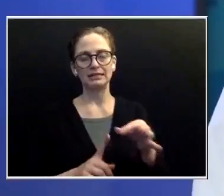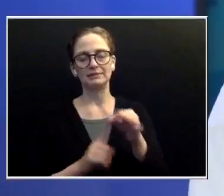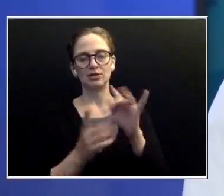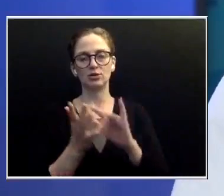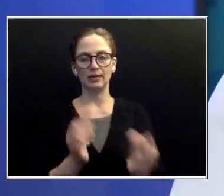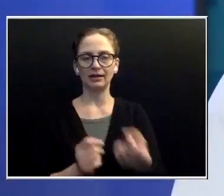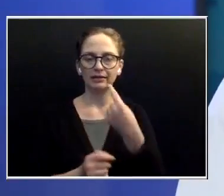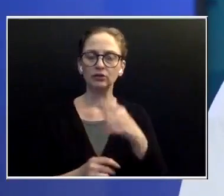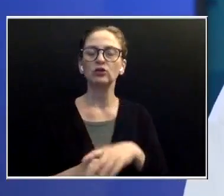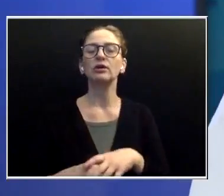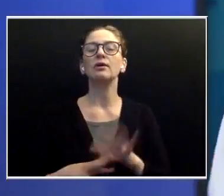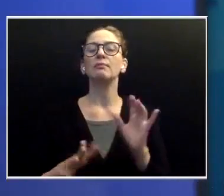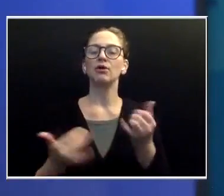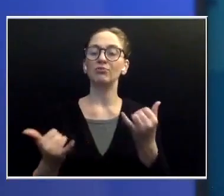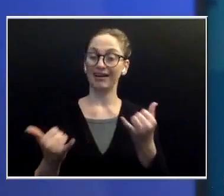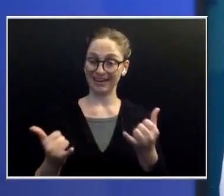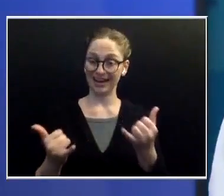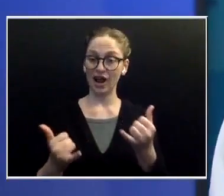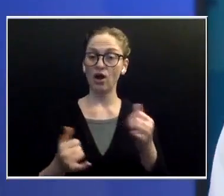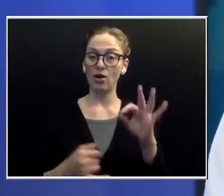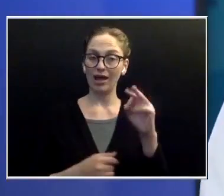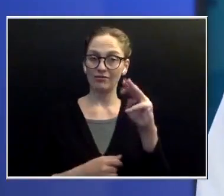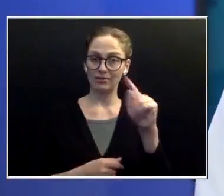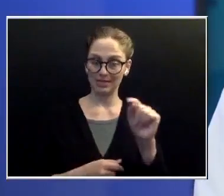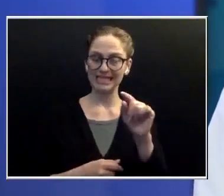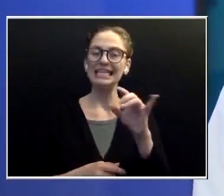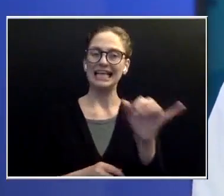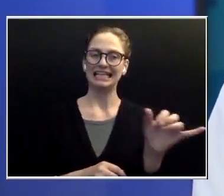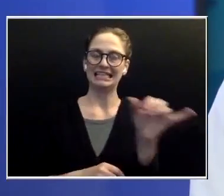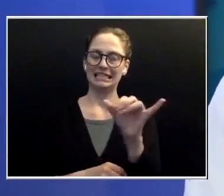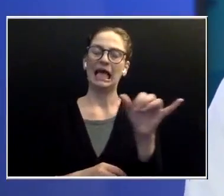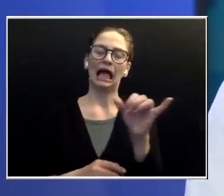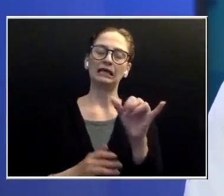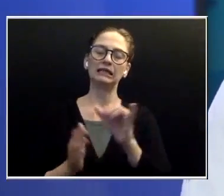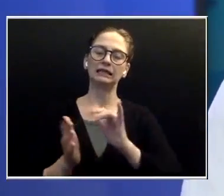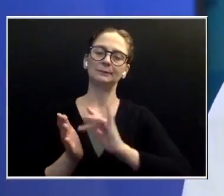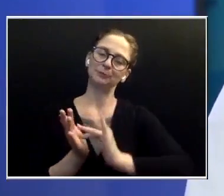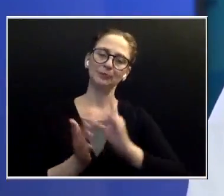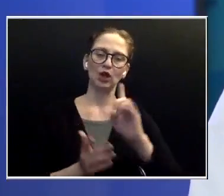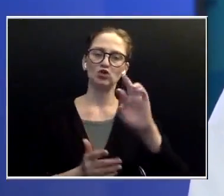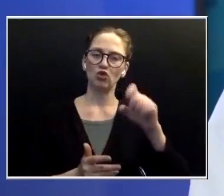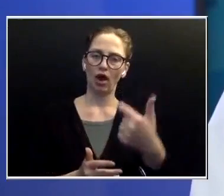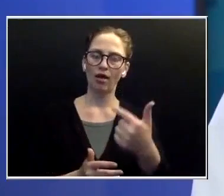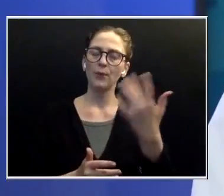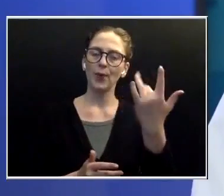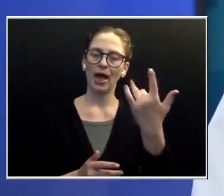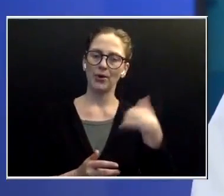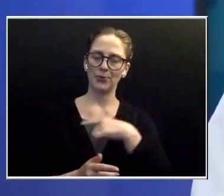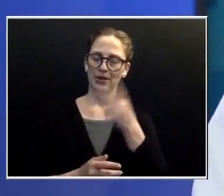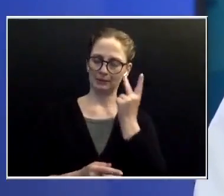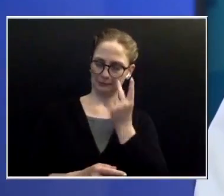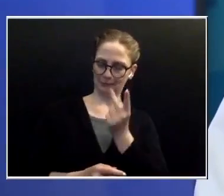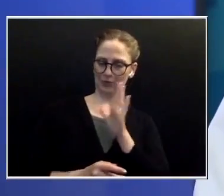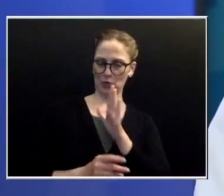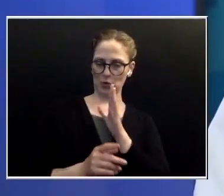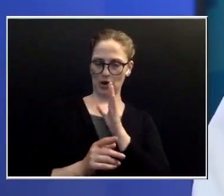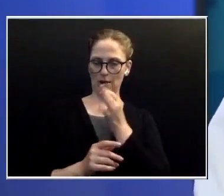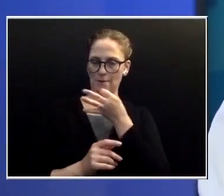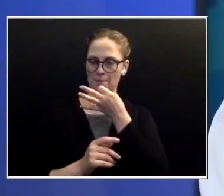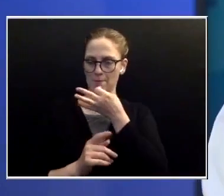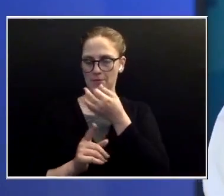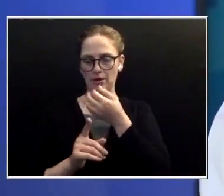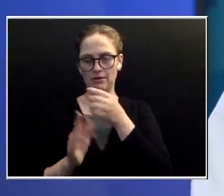drug because again, we can watch for the long and the short-term side effects. So again, at the beginning, we treat patients when we screen them